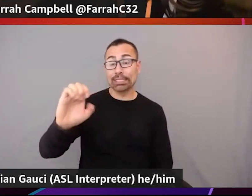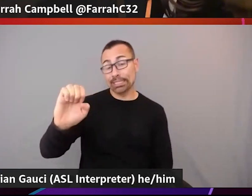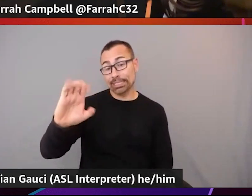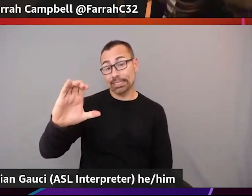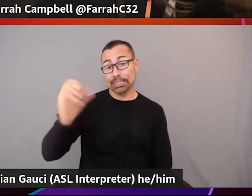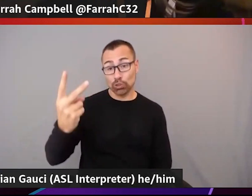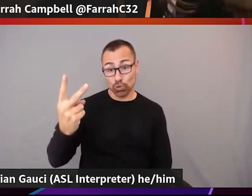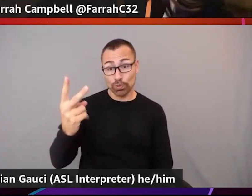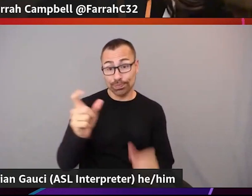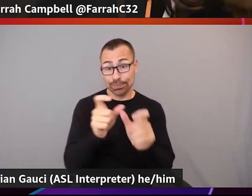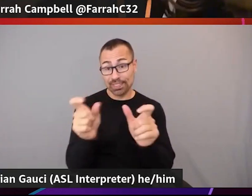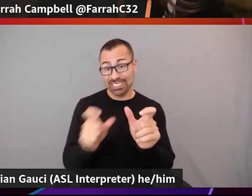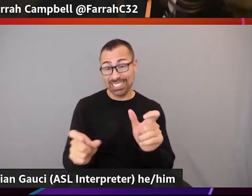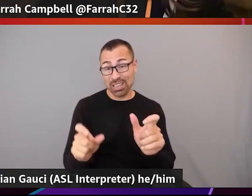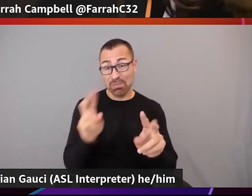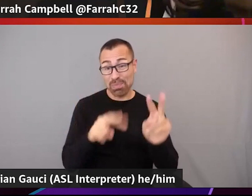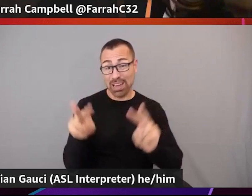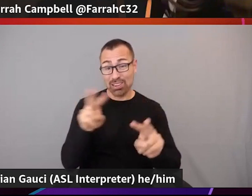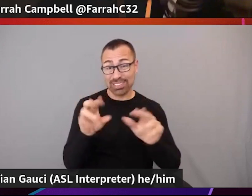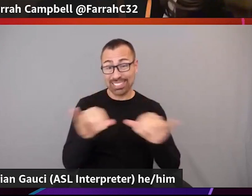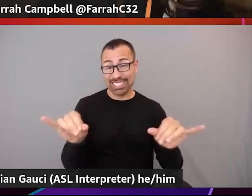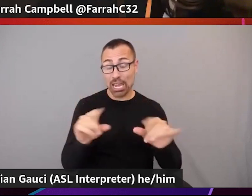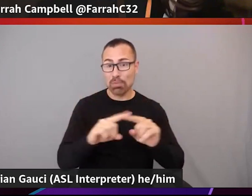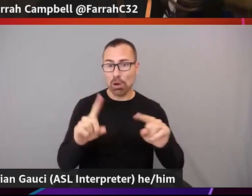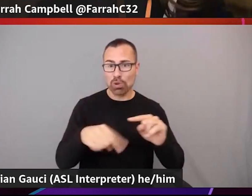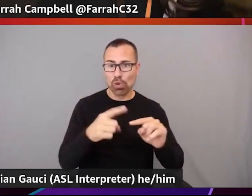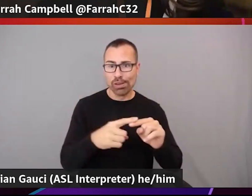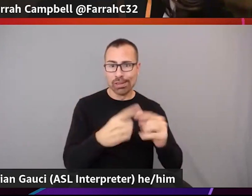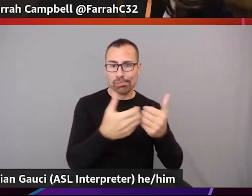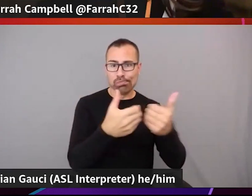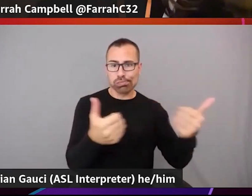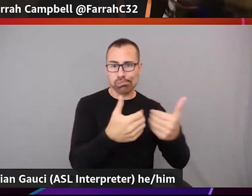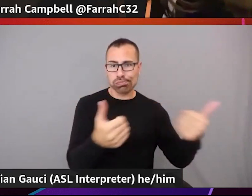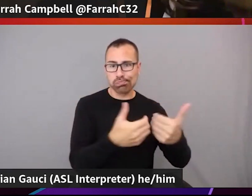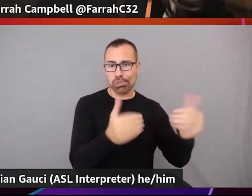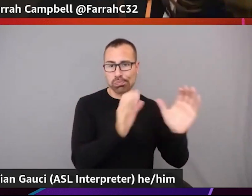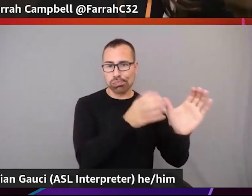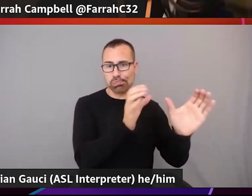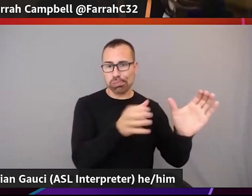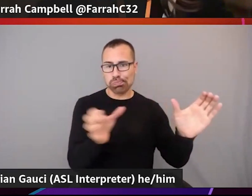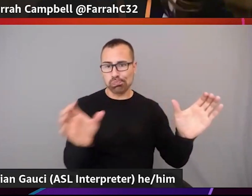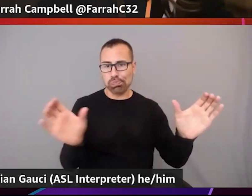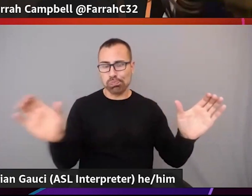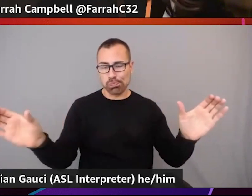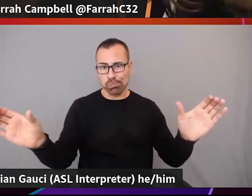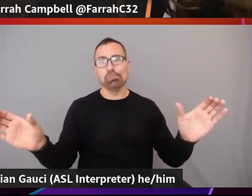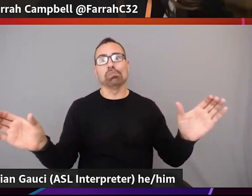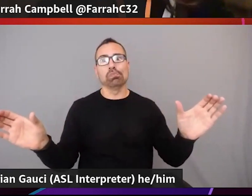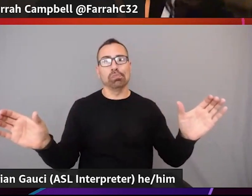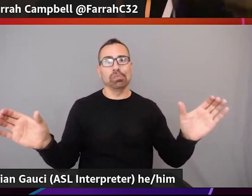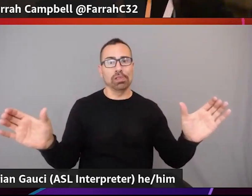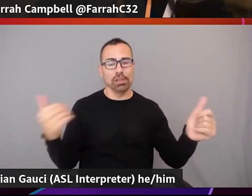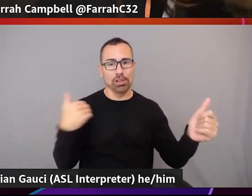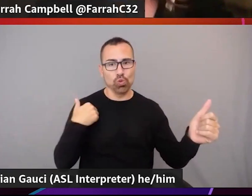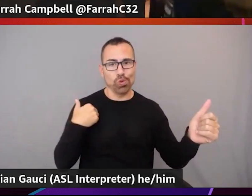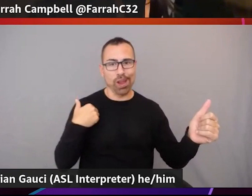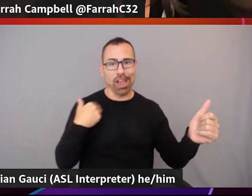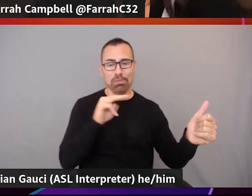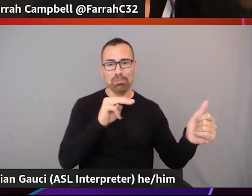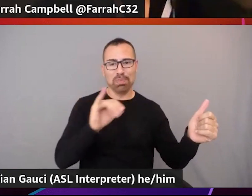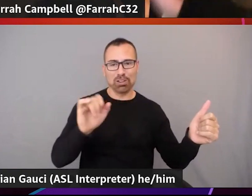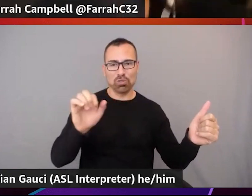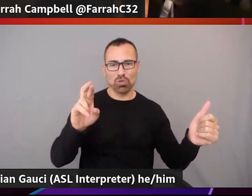monitoring that is pretty standard. But when you have this broken out into smaller pieces, when you get microservices in